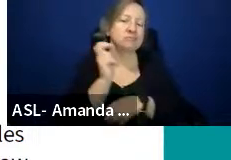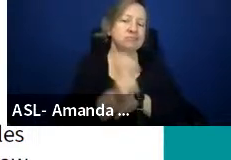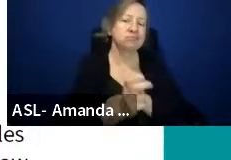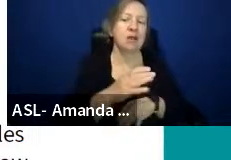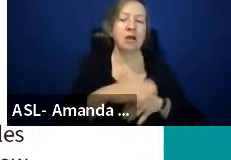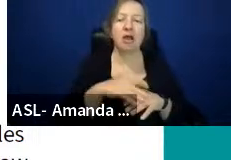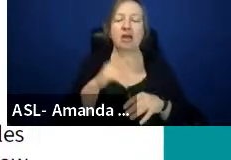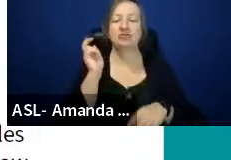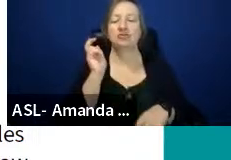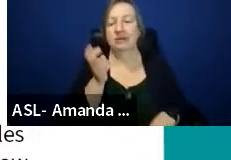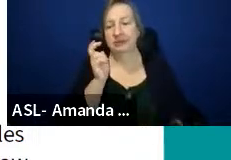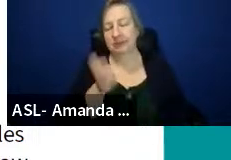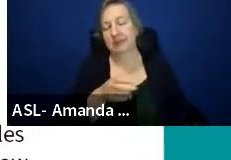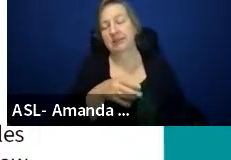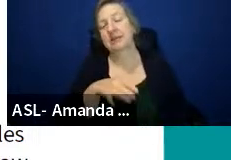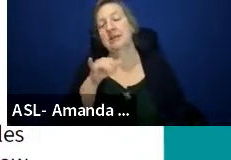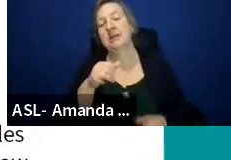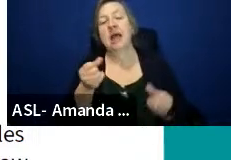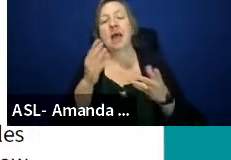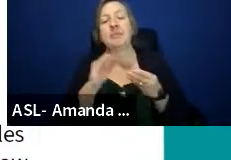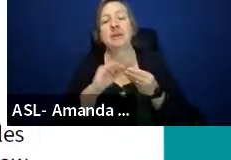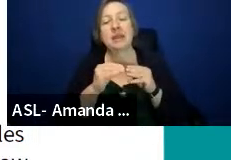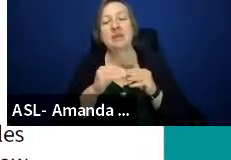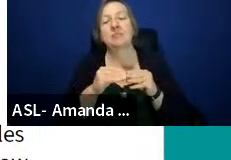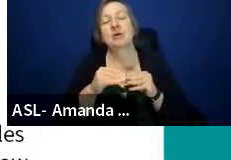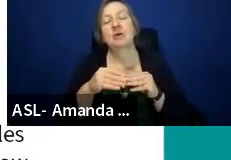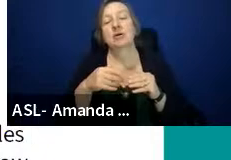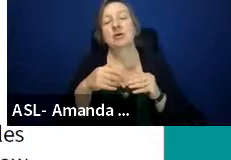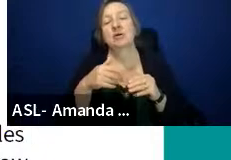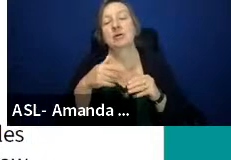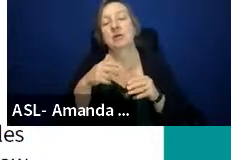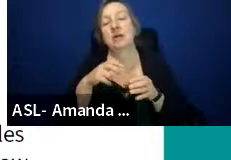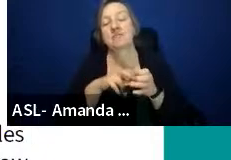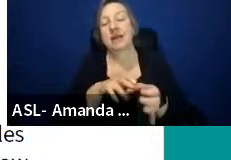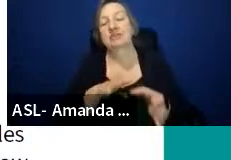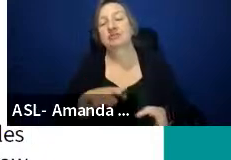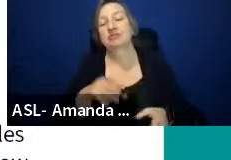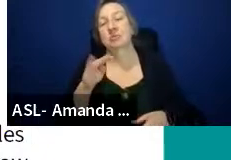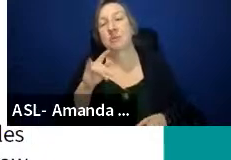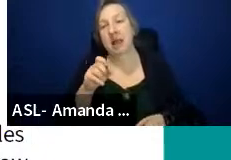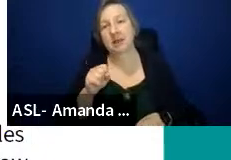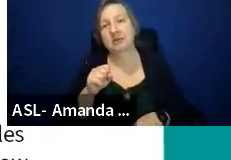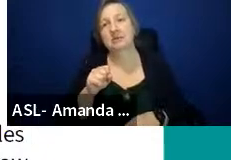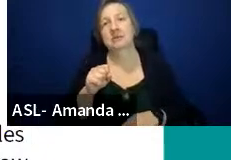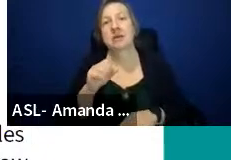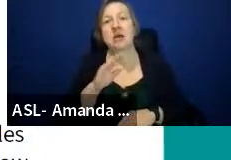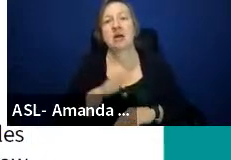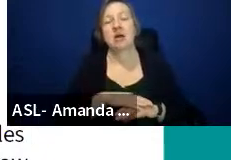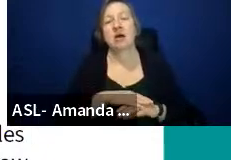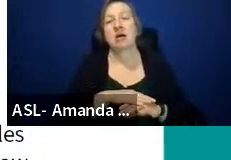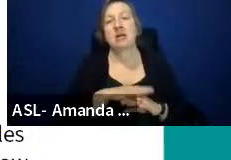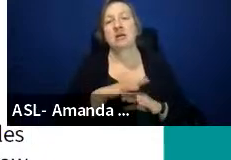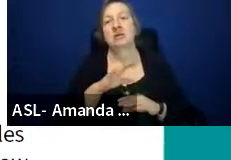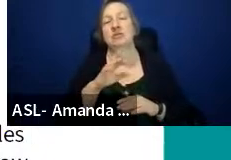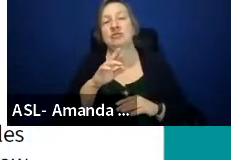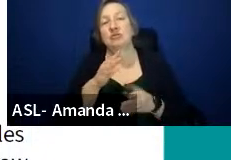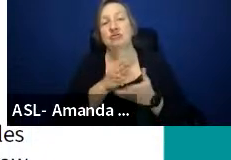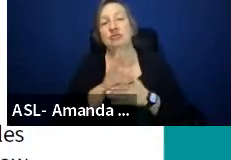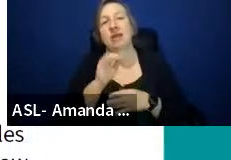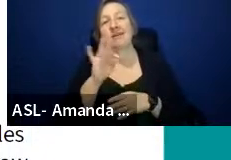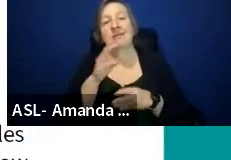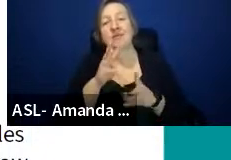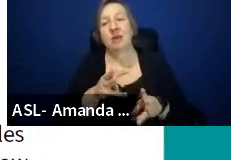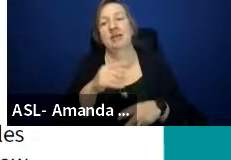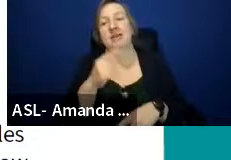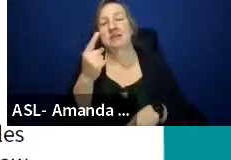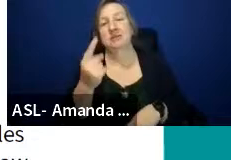traveled. This is a number of passenger miles occurring within transit exclusive right-of-way is one metric that gets at transit